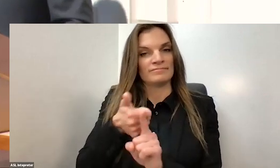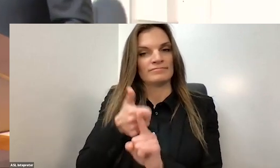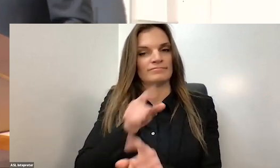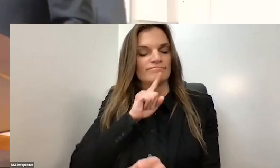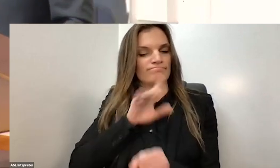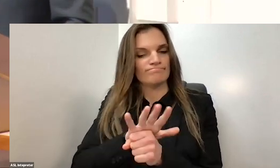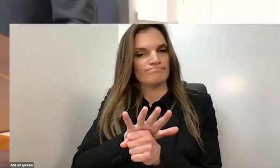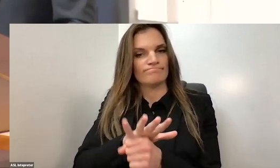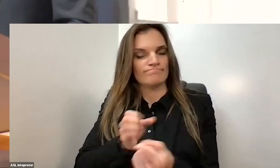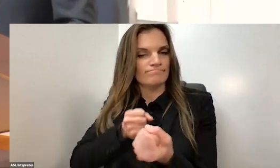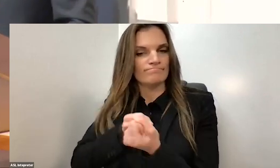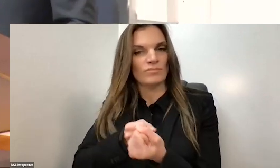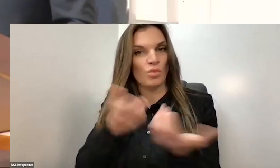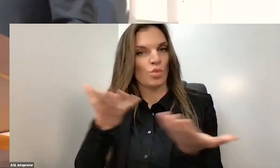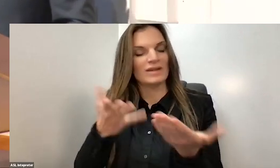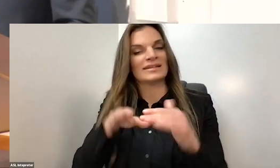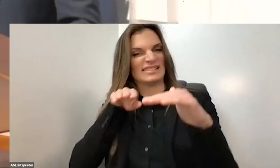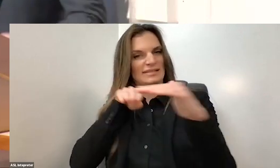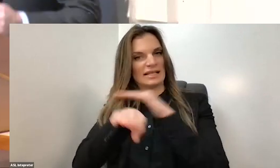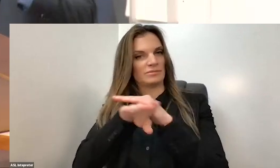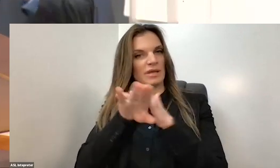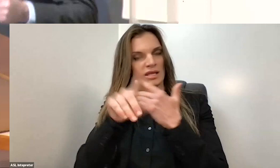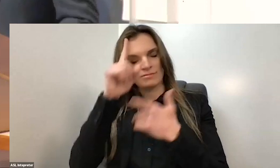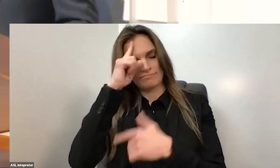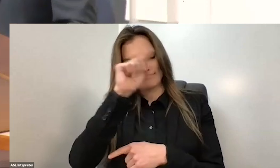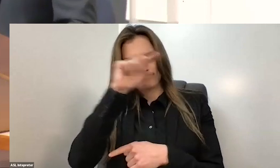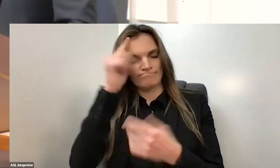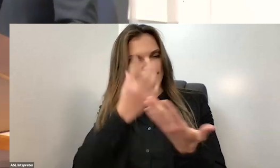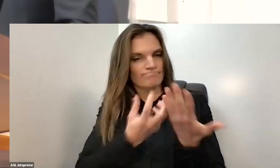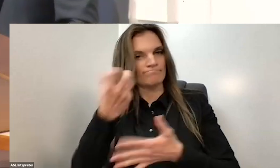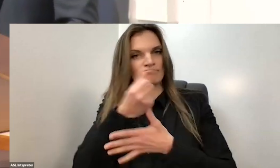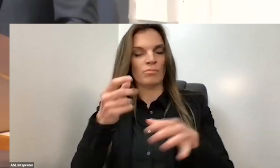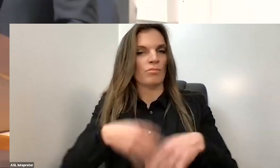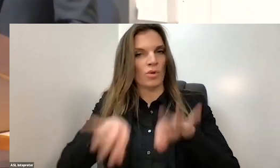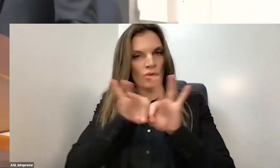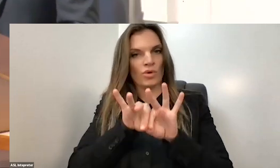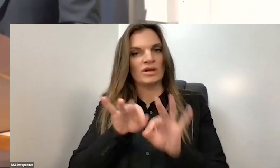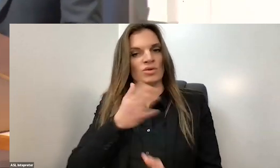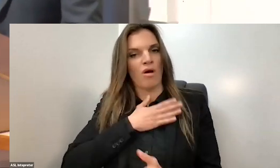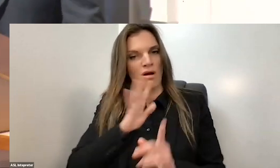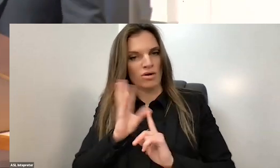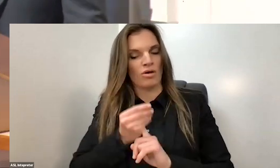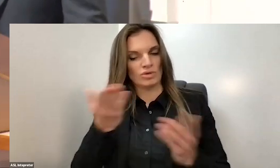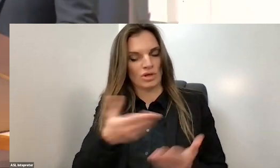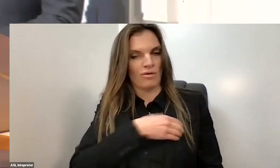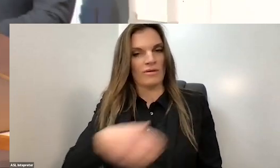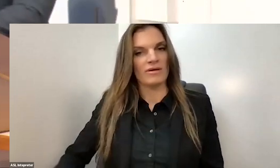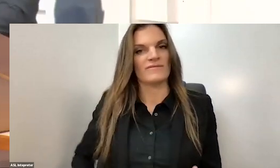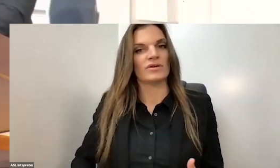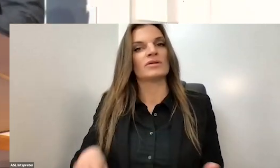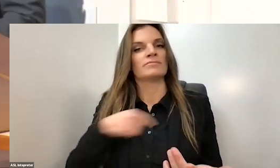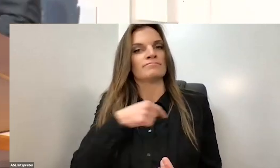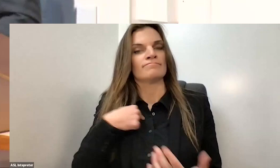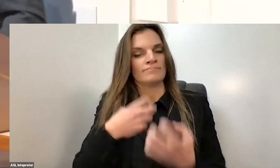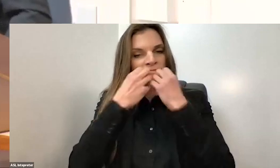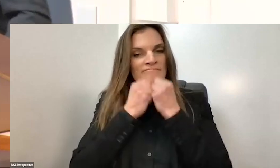accessibility, and we view accessibility as fundamental to Harvard's culture of diversity, equity,